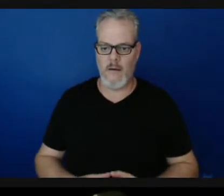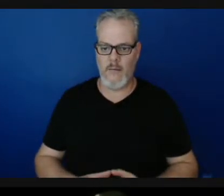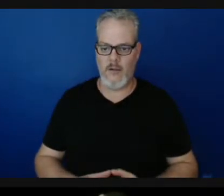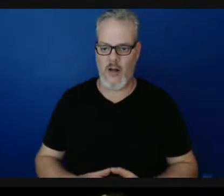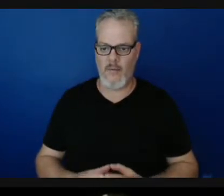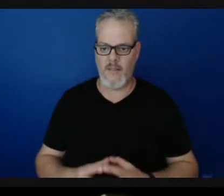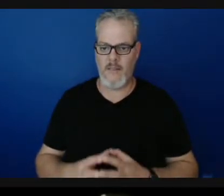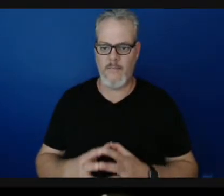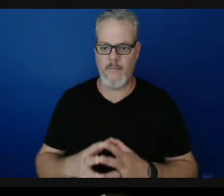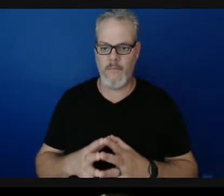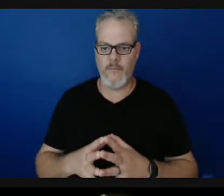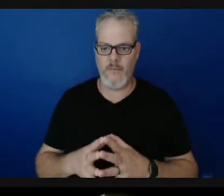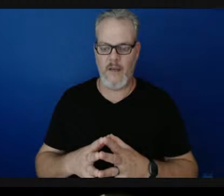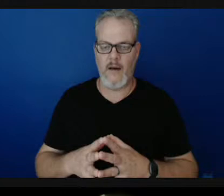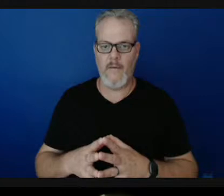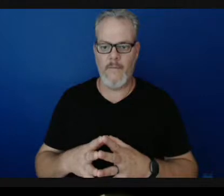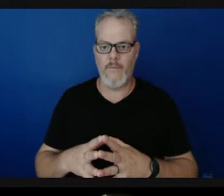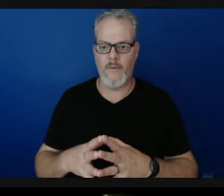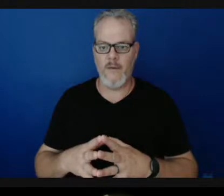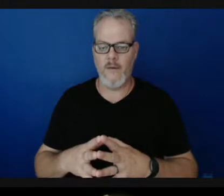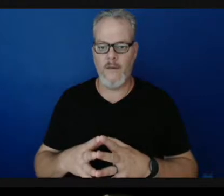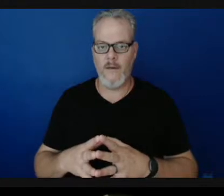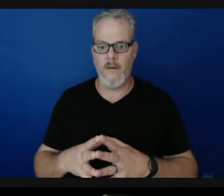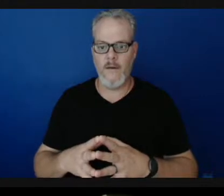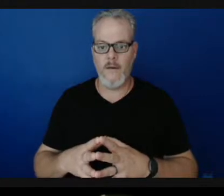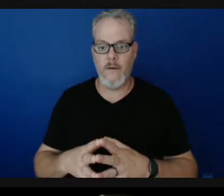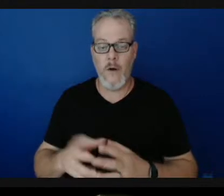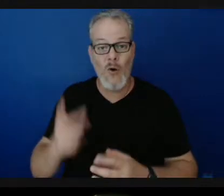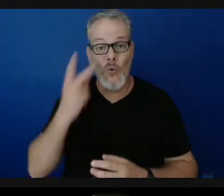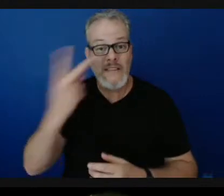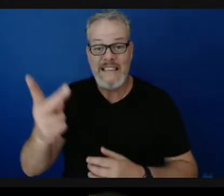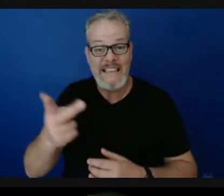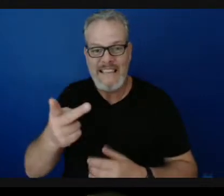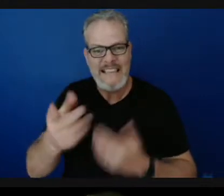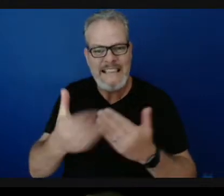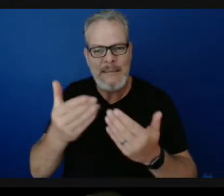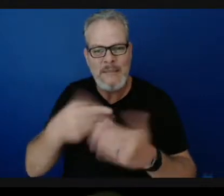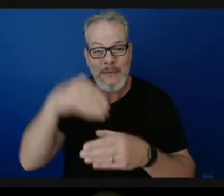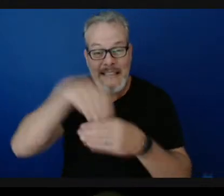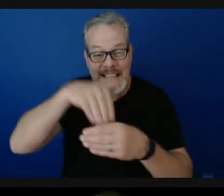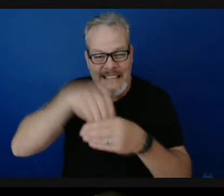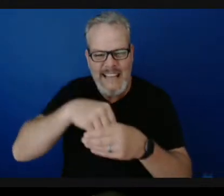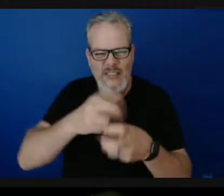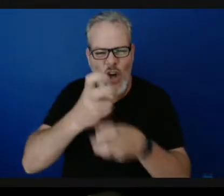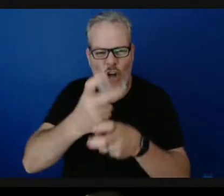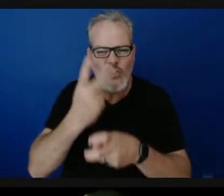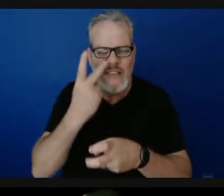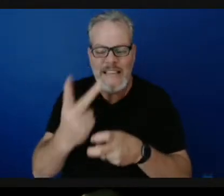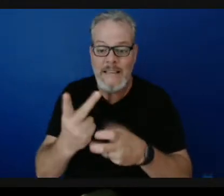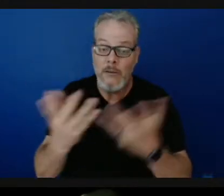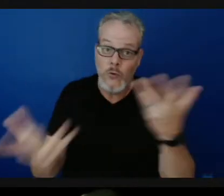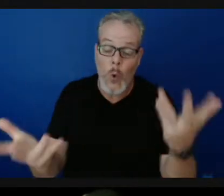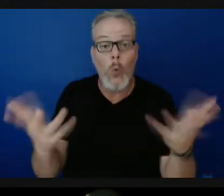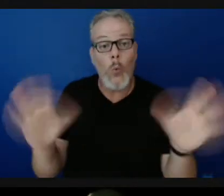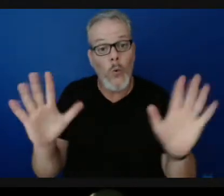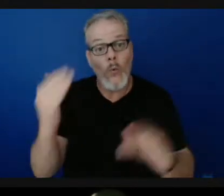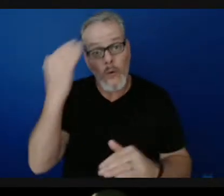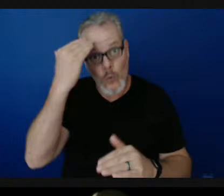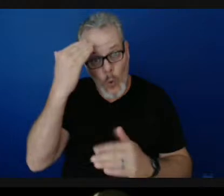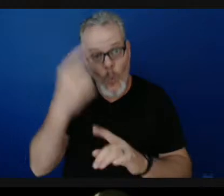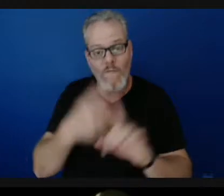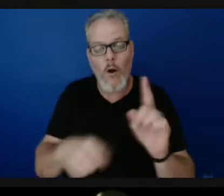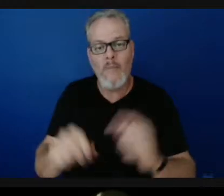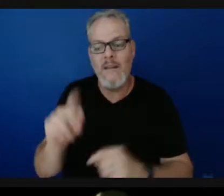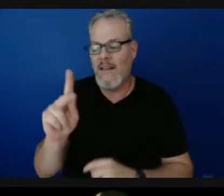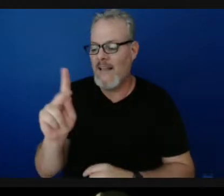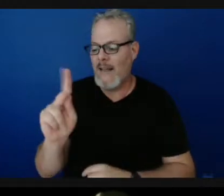eruption when you would have had that mixing fingerprint embedded in it. So we do know from Kīlauea's cooling and how they